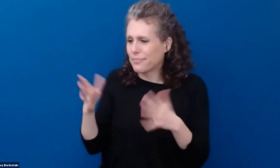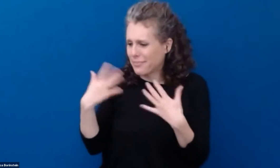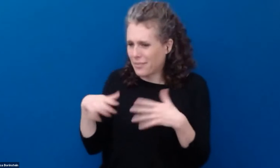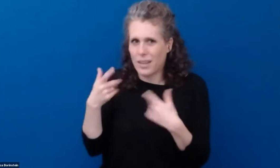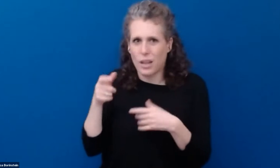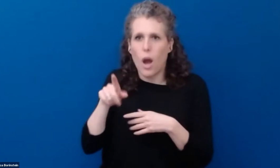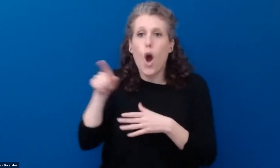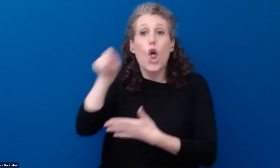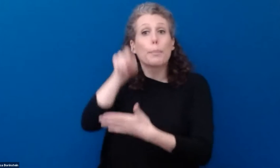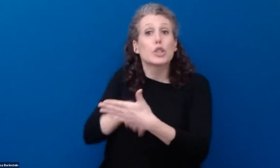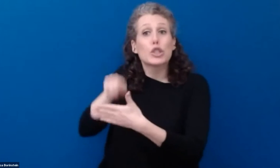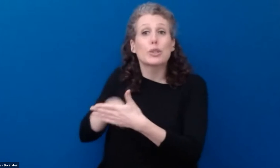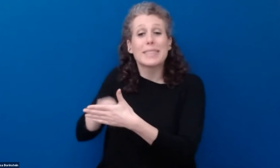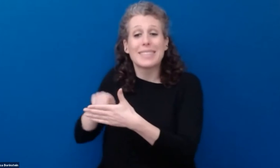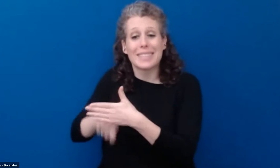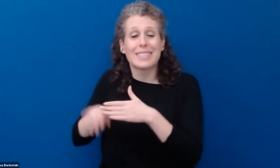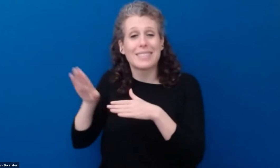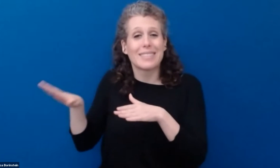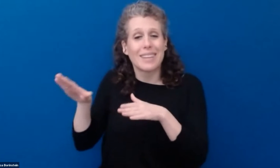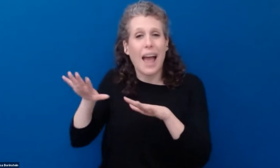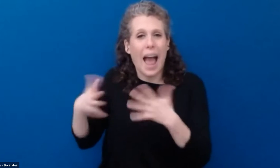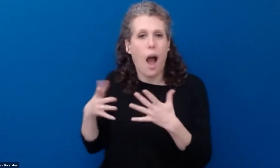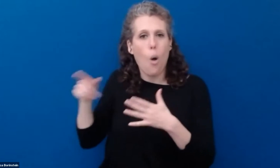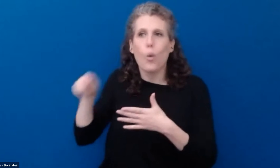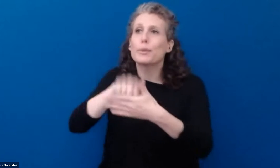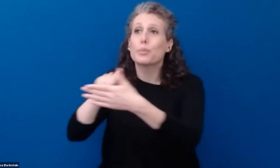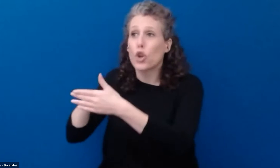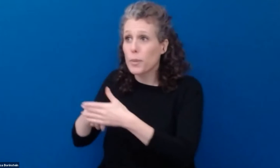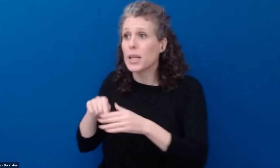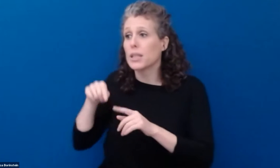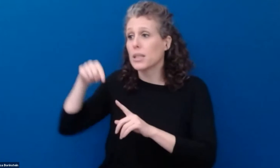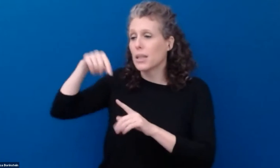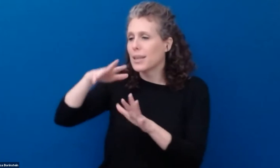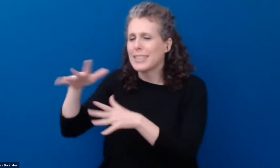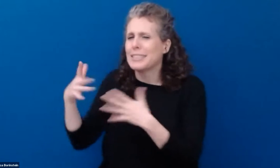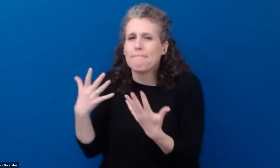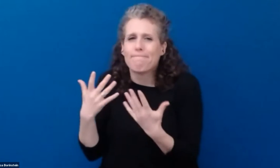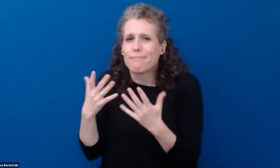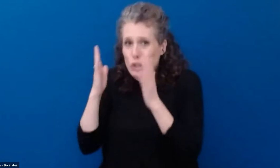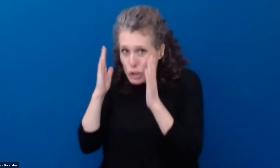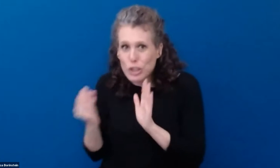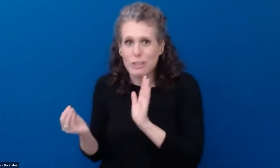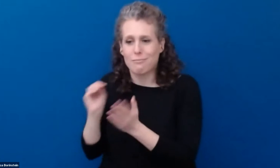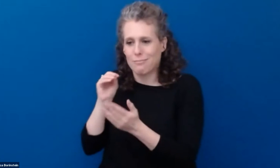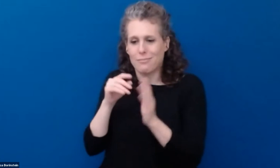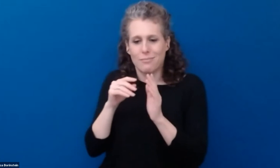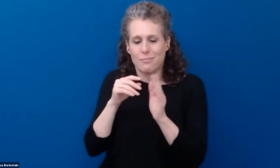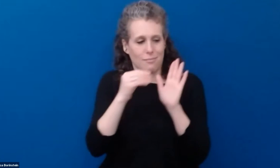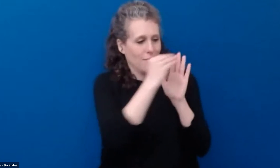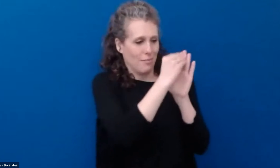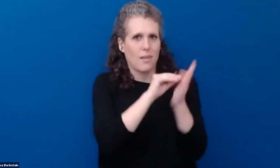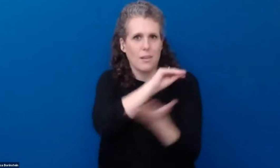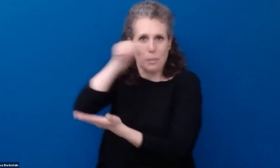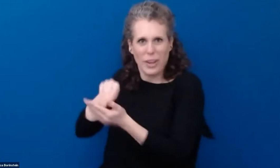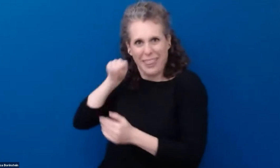to. Procurement. Public procurement, yes. Mm-hmm. And then that should be in the requirements in there, because